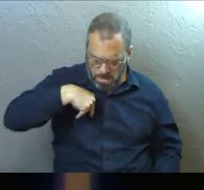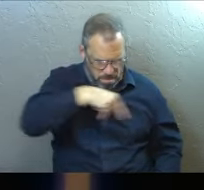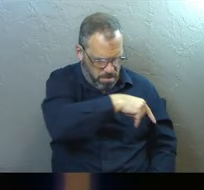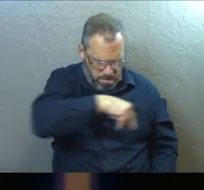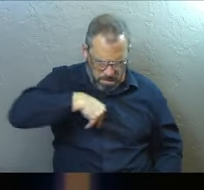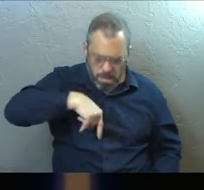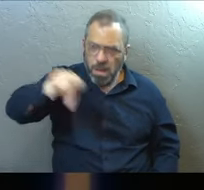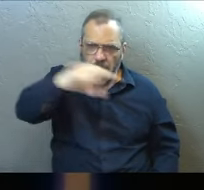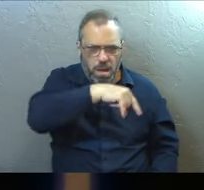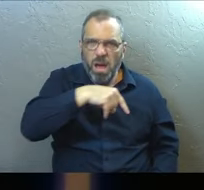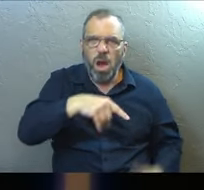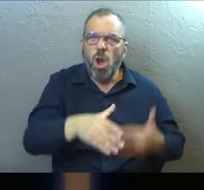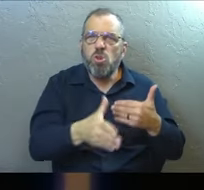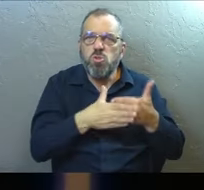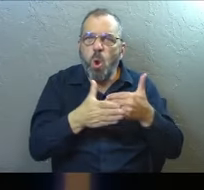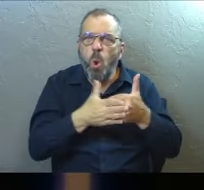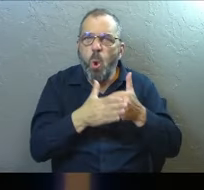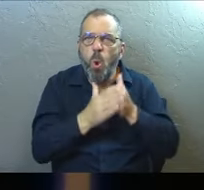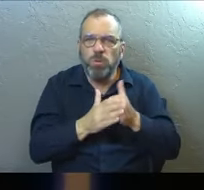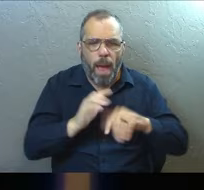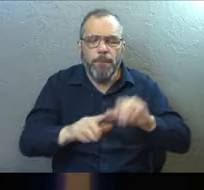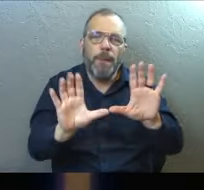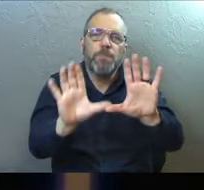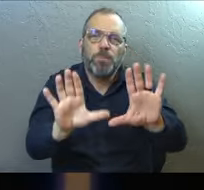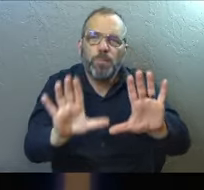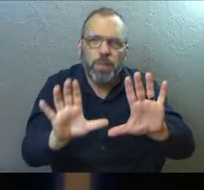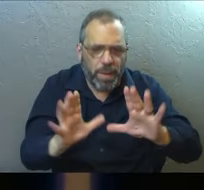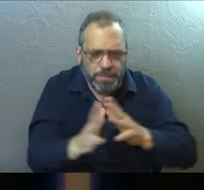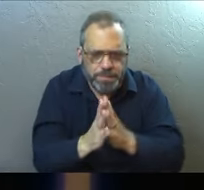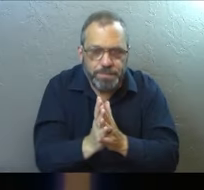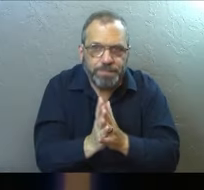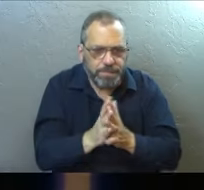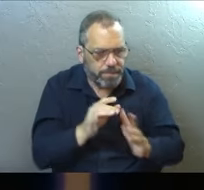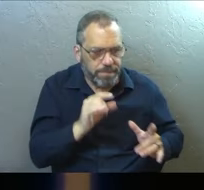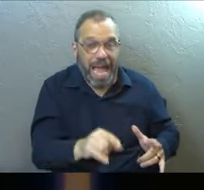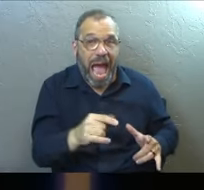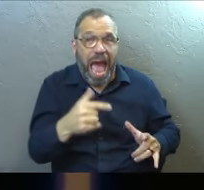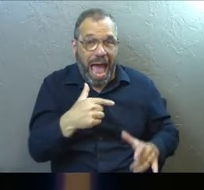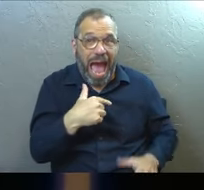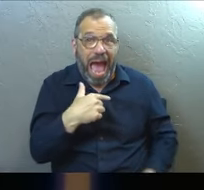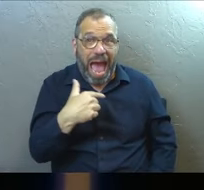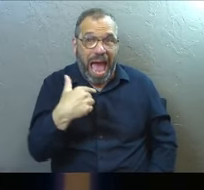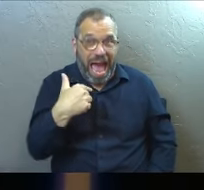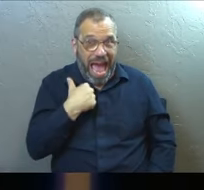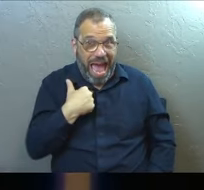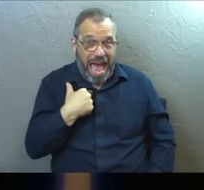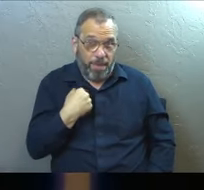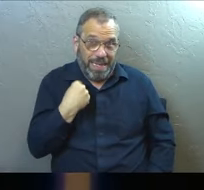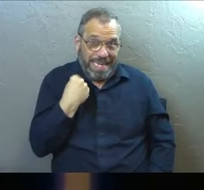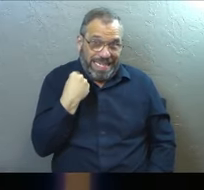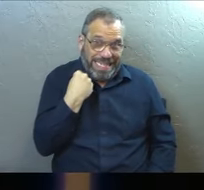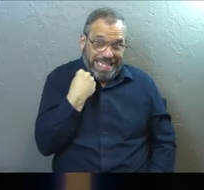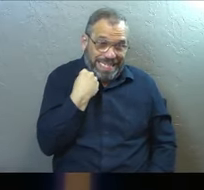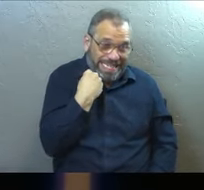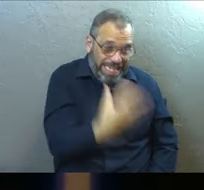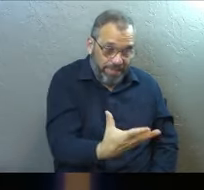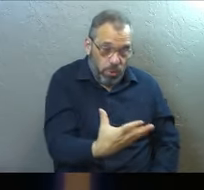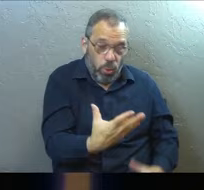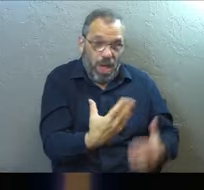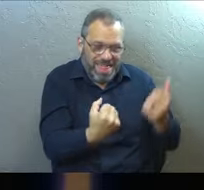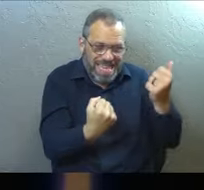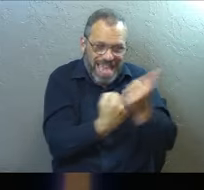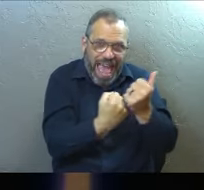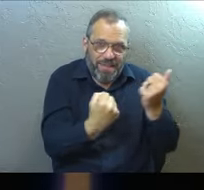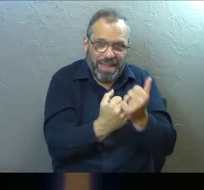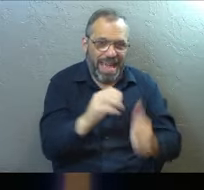closeness. And there's so many things to break down in there, but what I want us to see is that he says, I'm gonna give you the advocate. The Holy Spirit